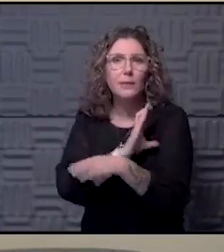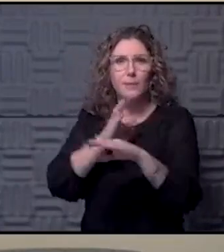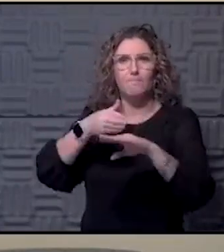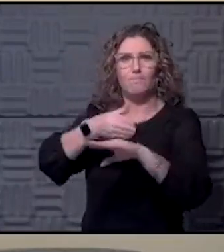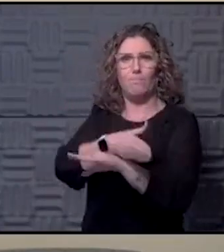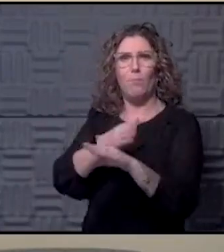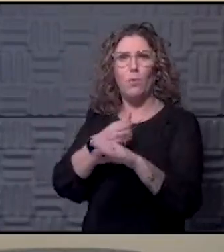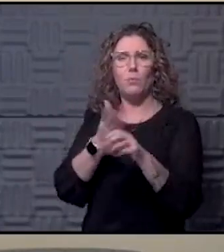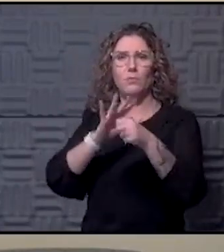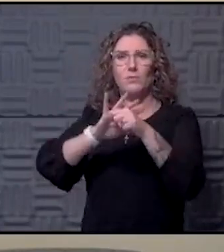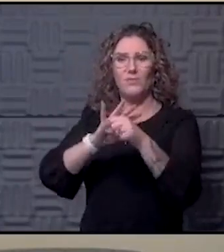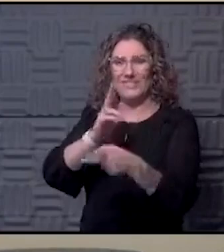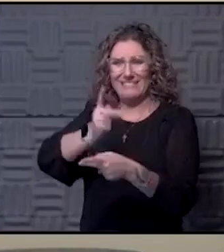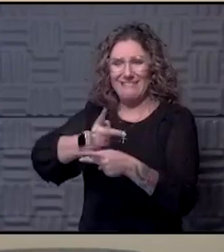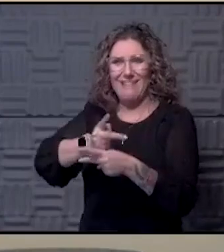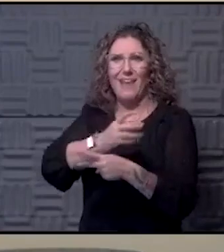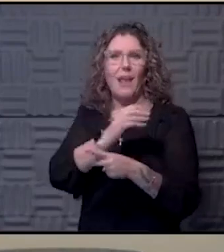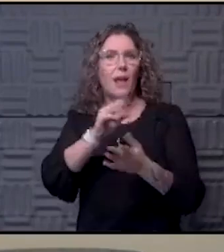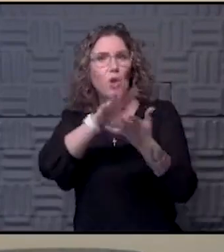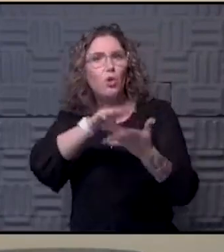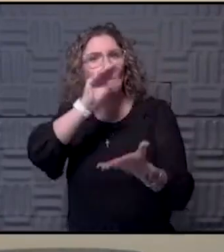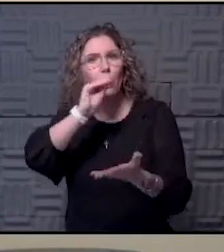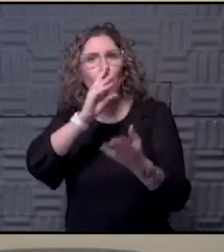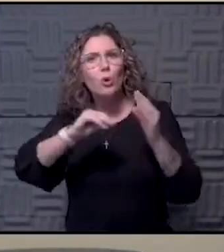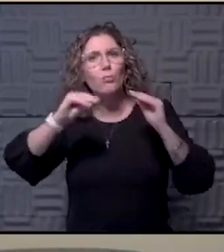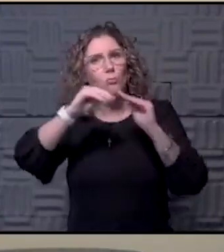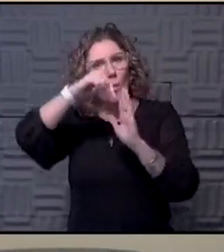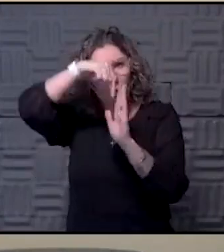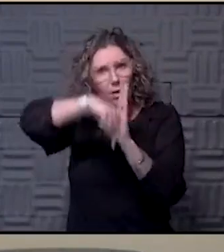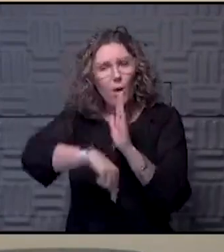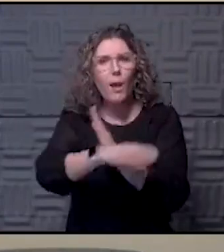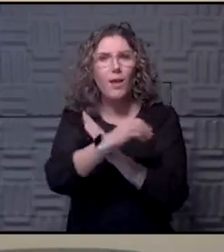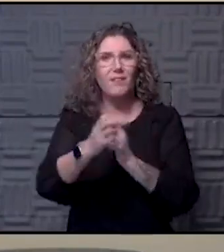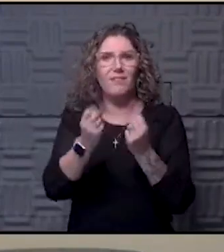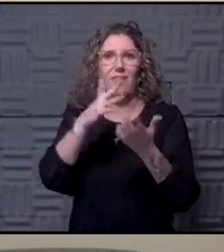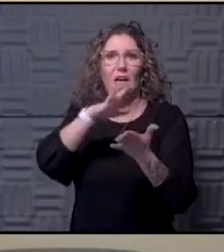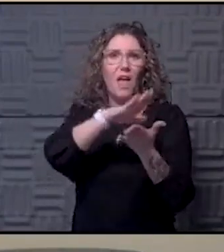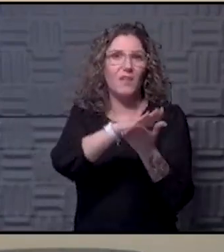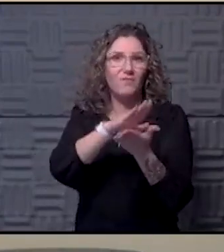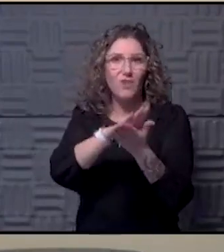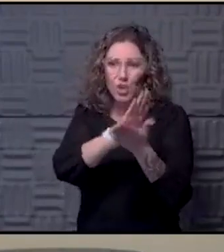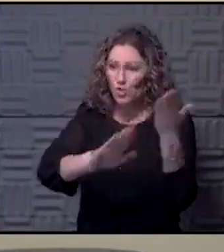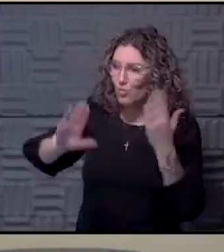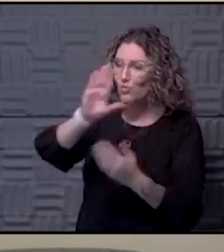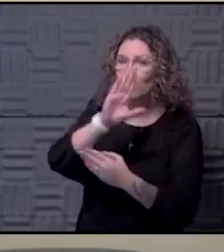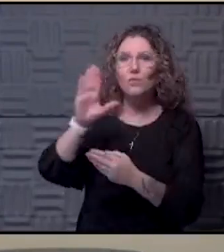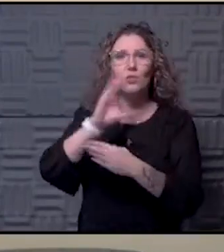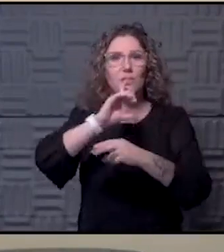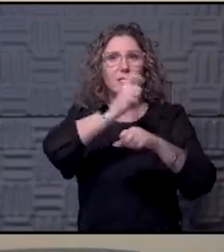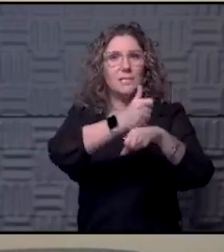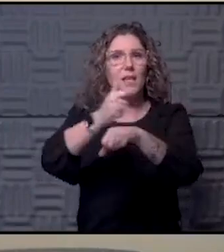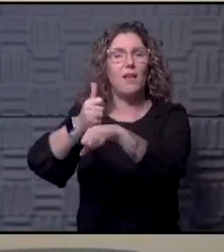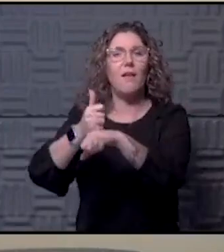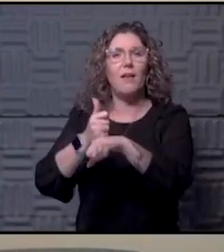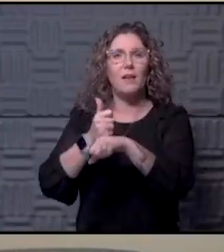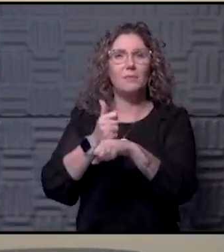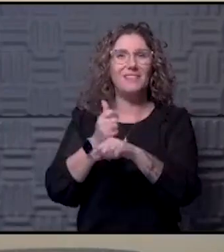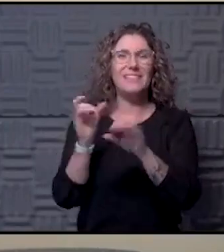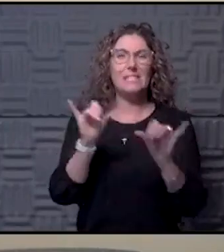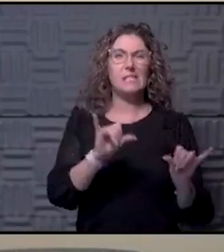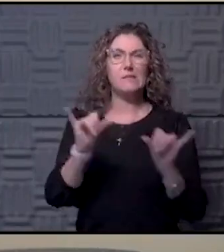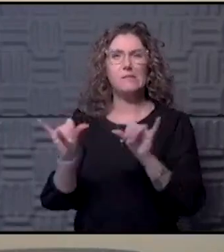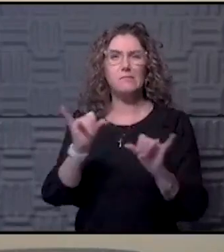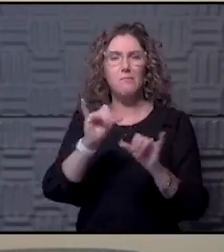take care of these patients, partly to learn more about that. And then a lot of academic centers around the country are setting up similar types